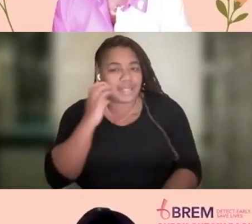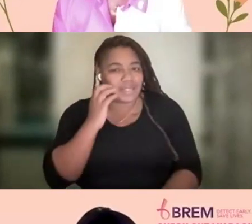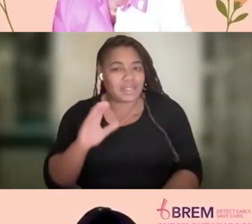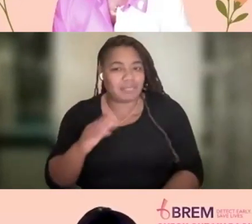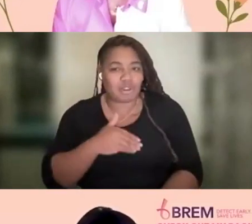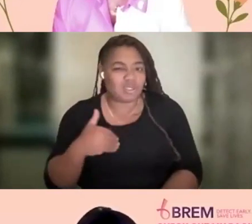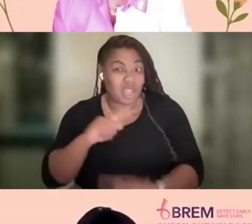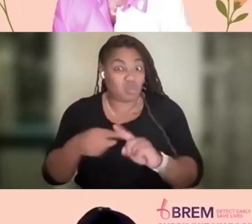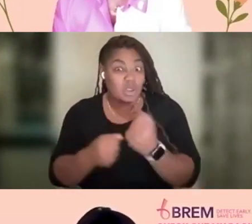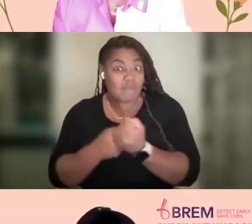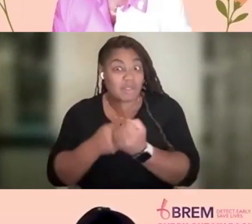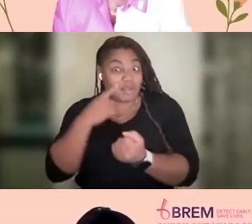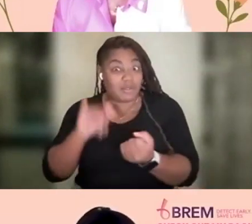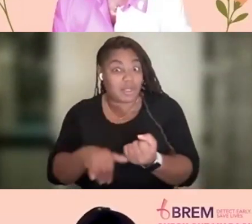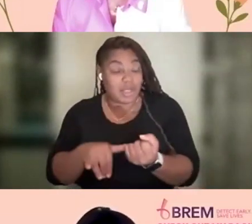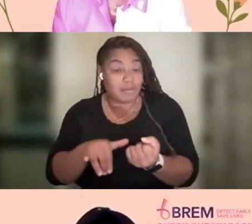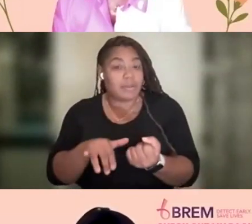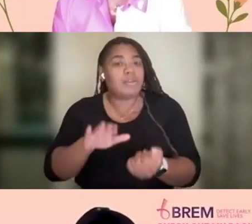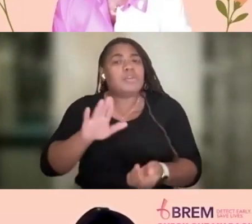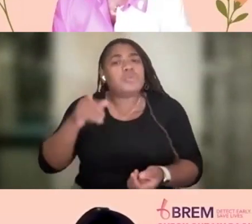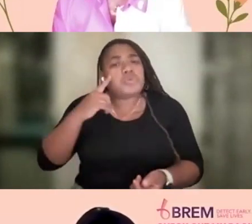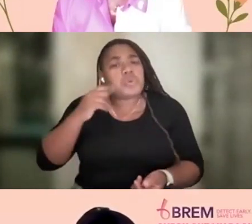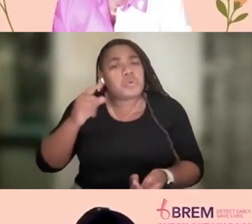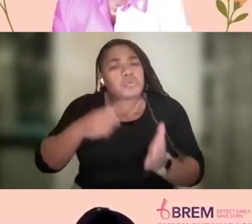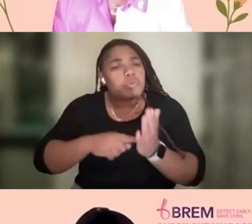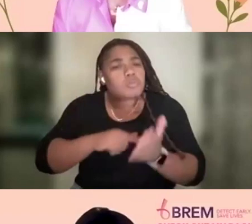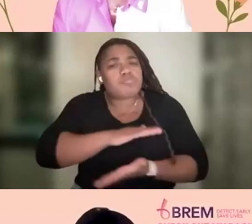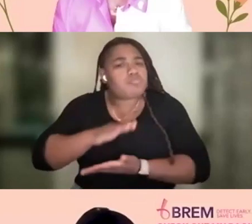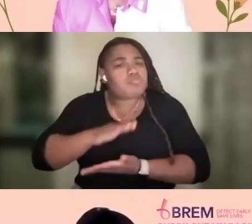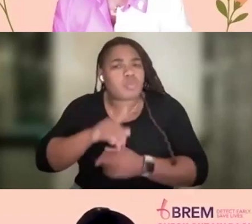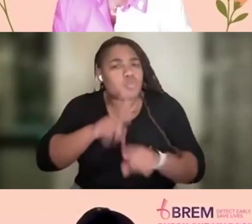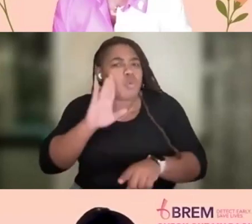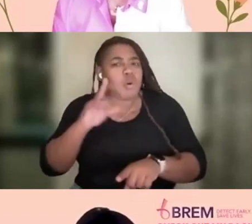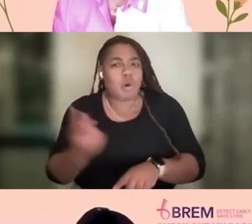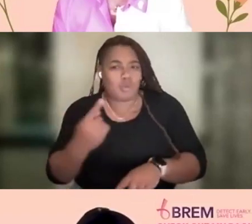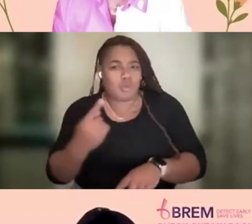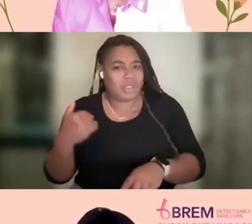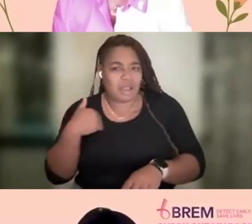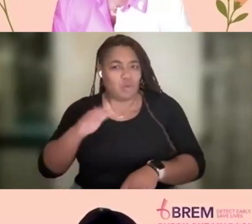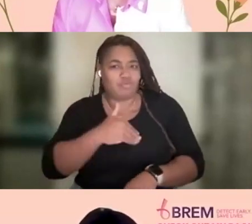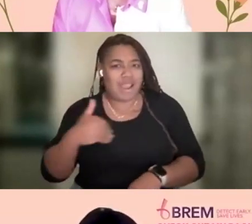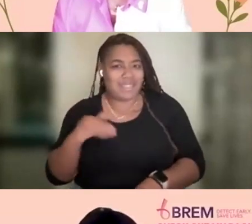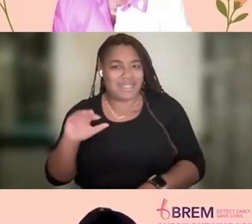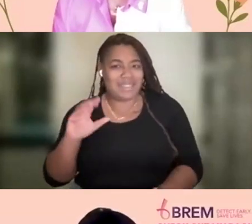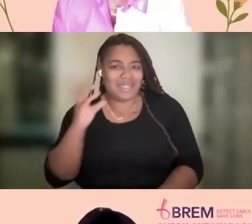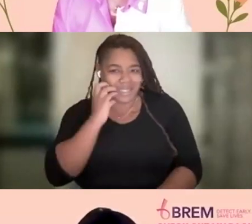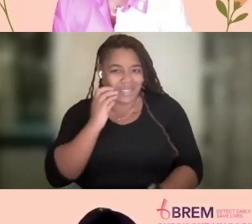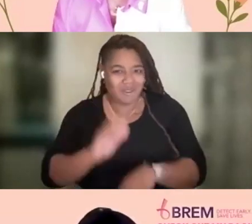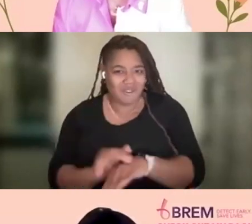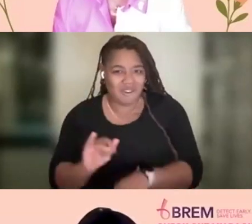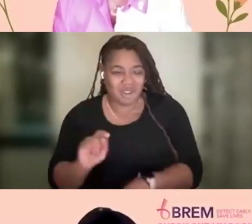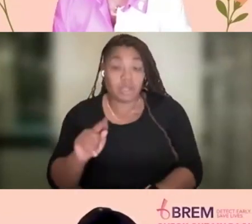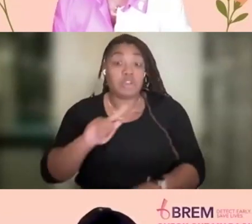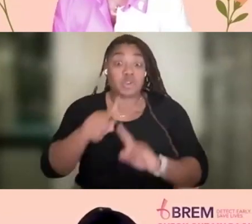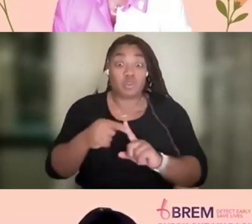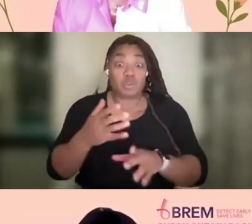extra test. So your mammogram report will always have your breast density on it. So when you get your mammogram